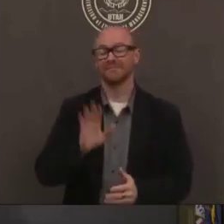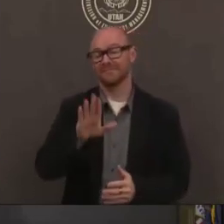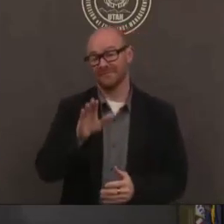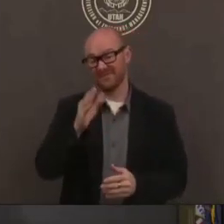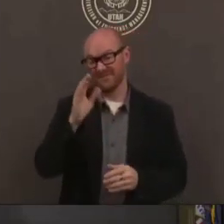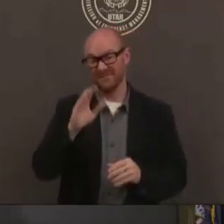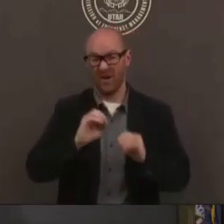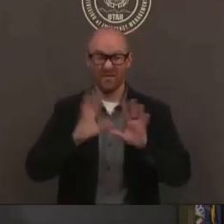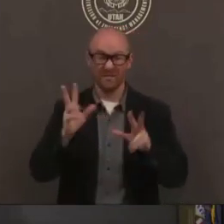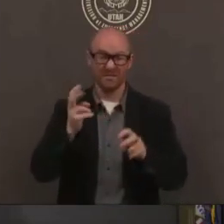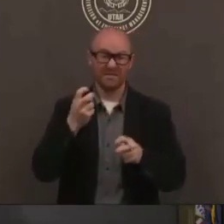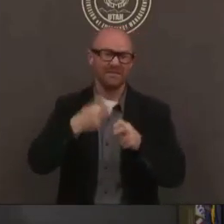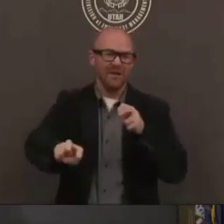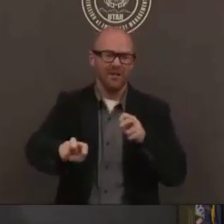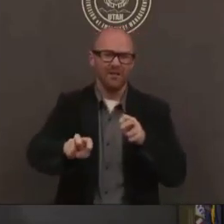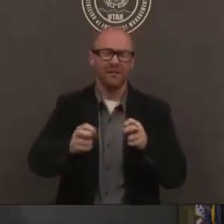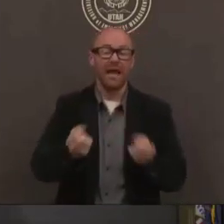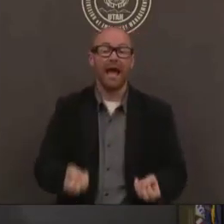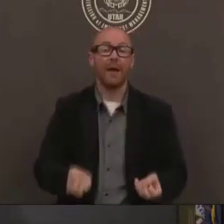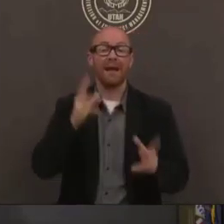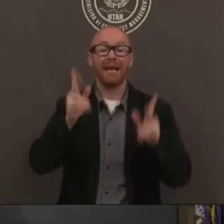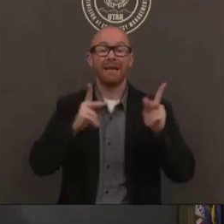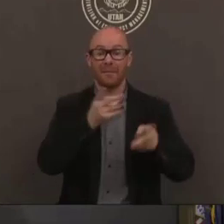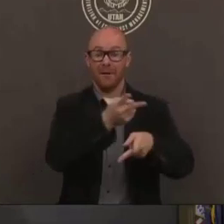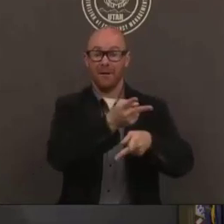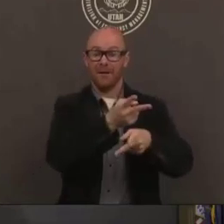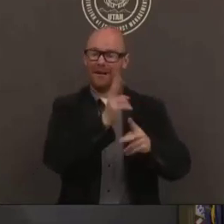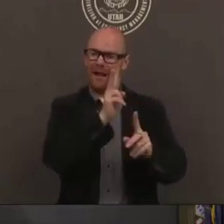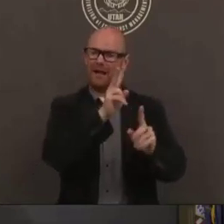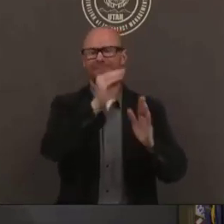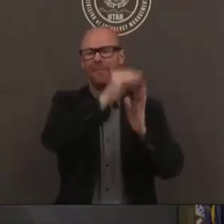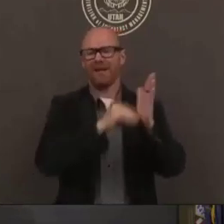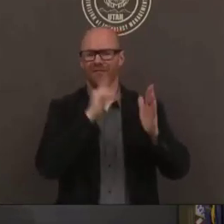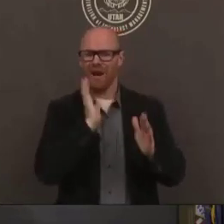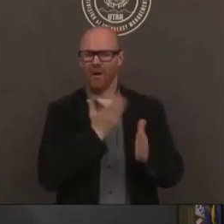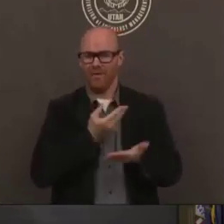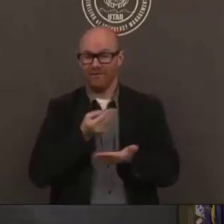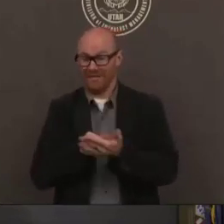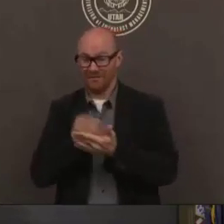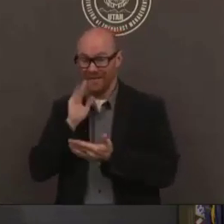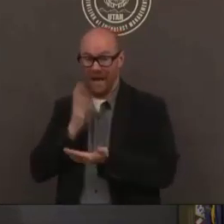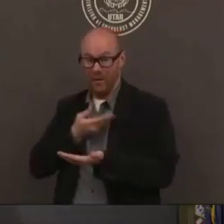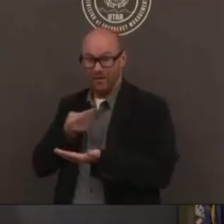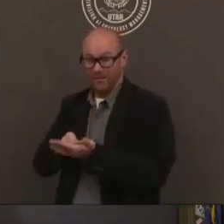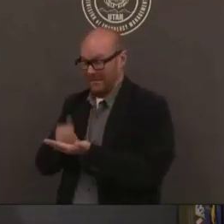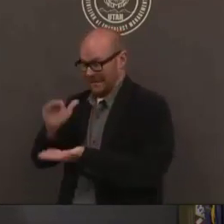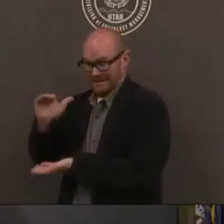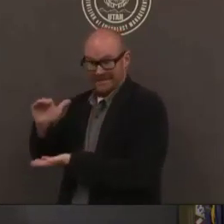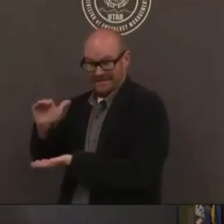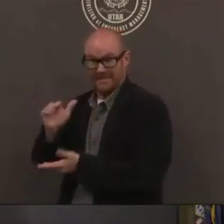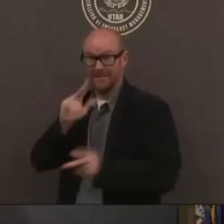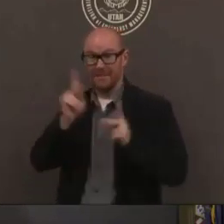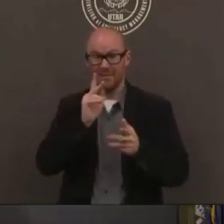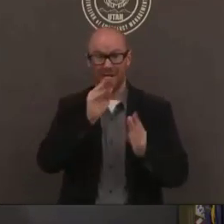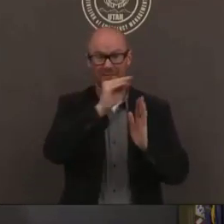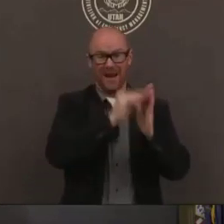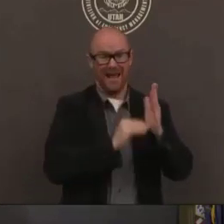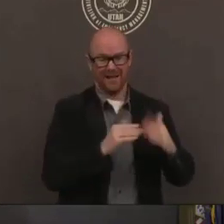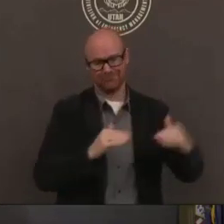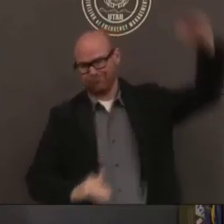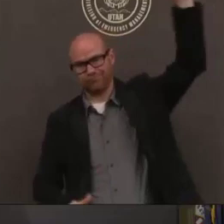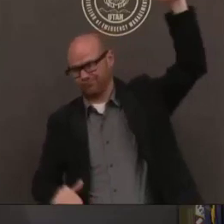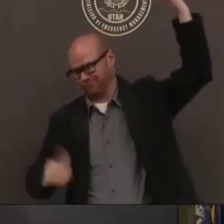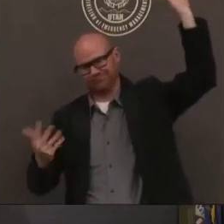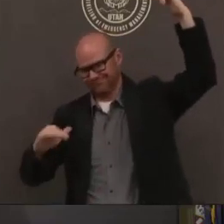as many people who've applied for the limited funds that we have. That person, his or her business will